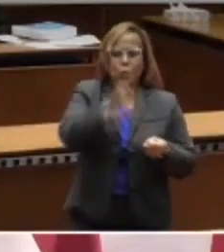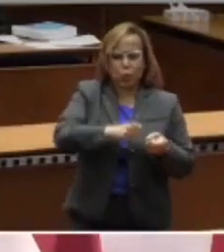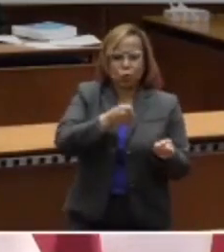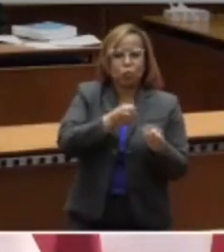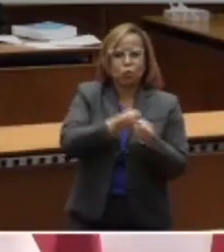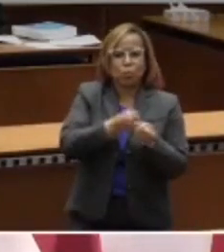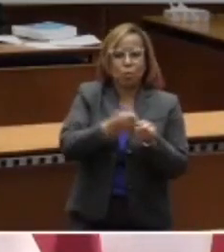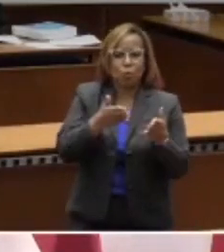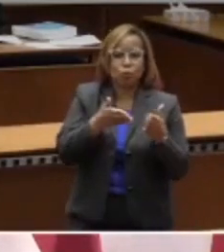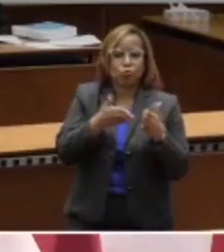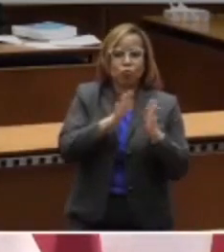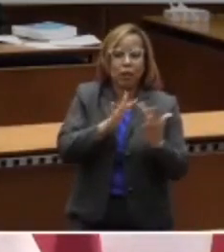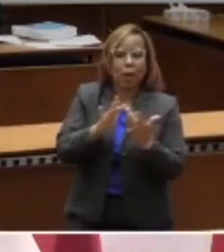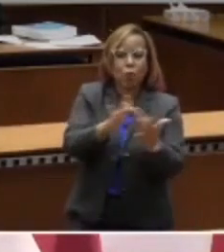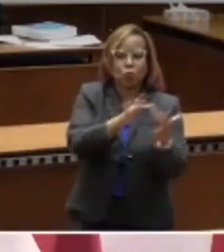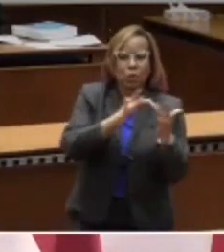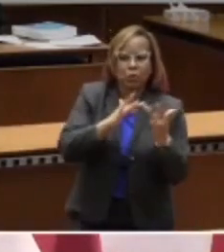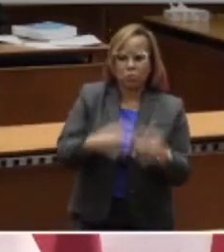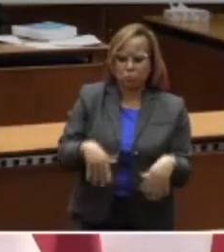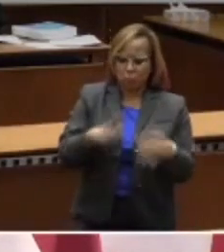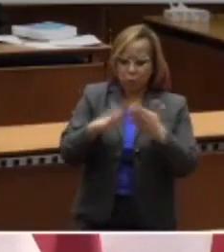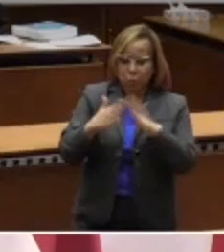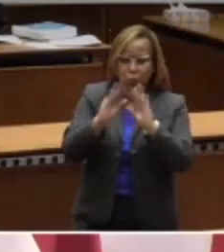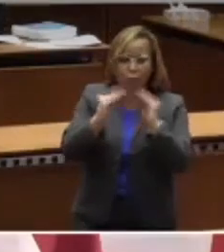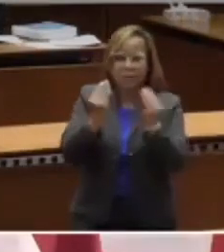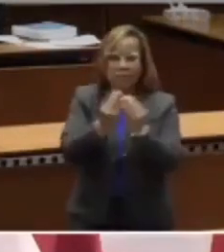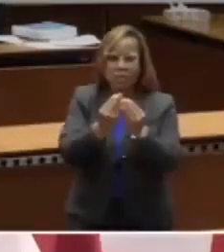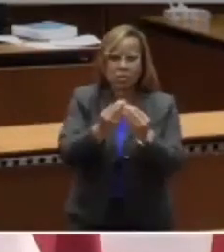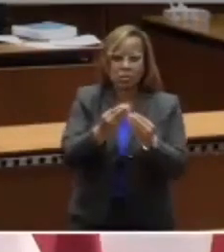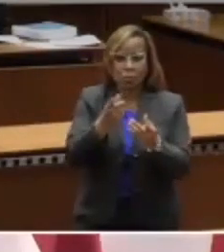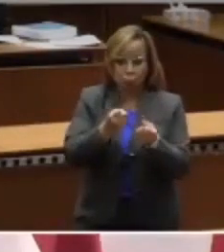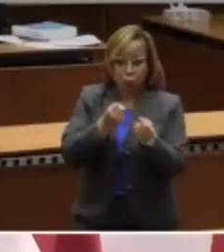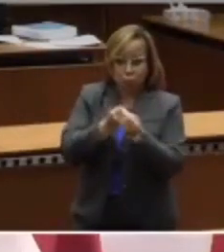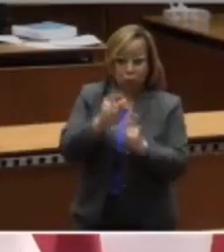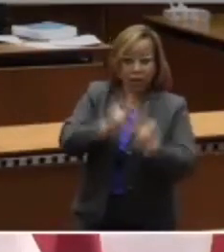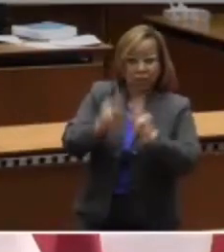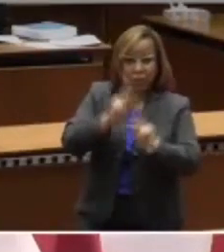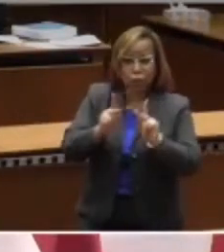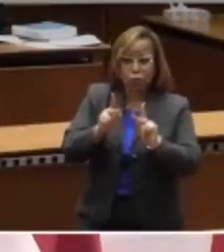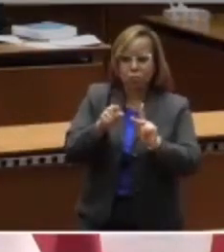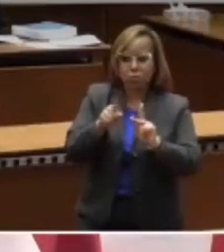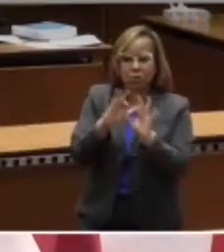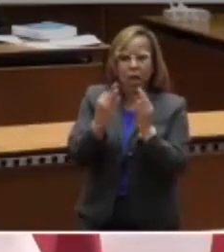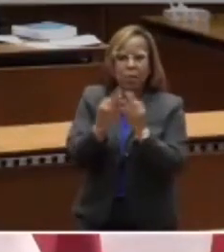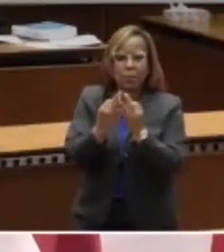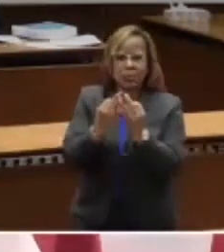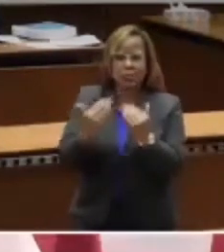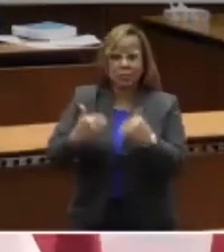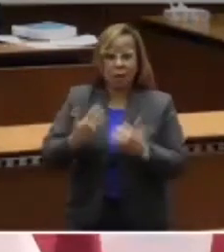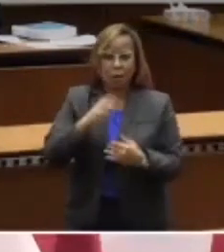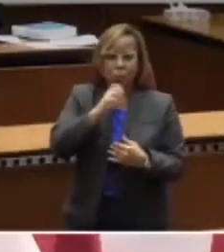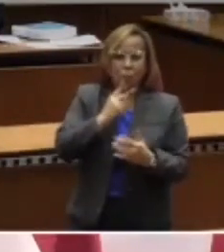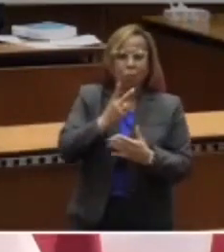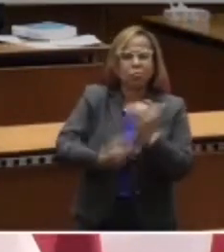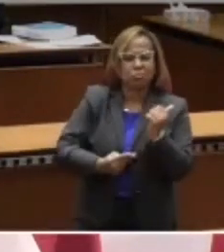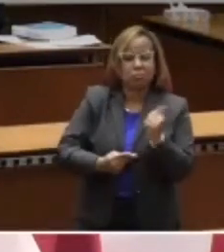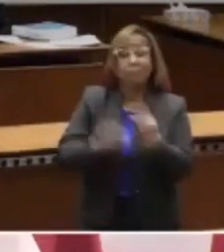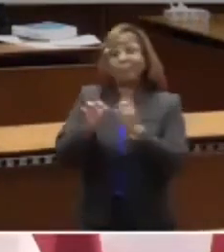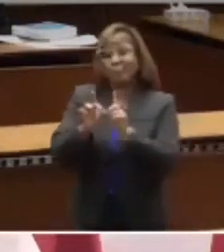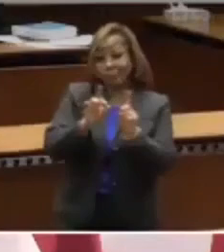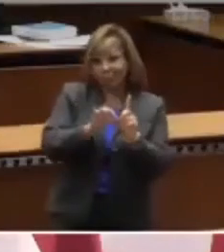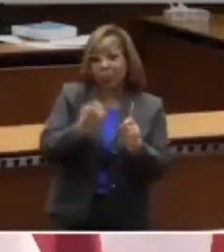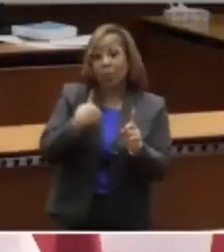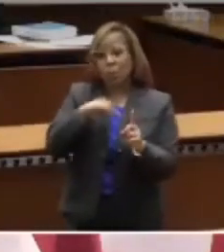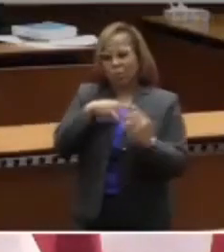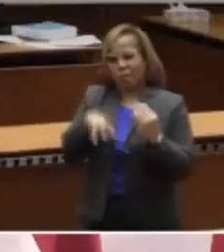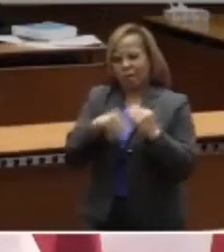support street outreach and community organizations that support individuals and family, young and old. And additionally,